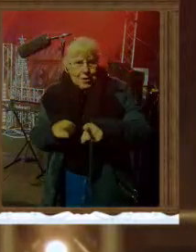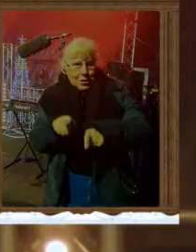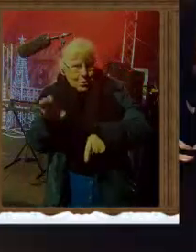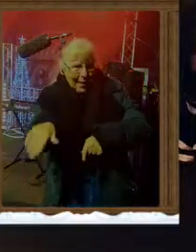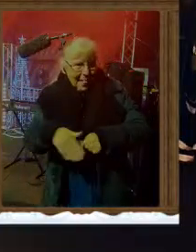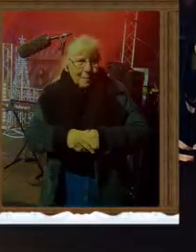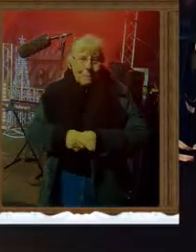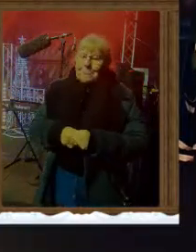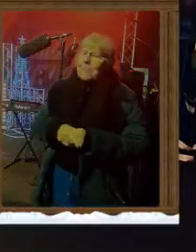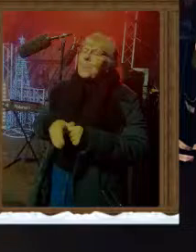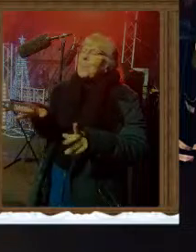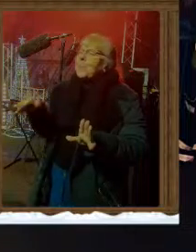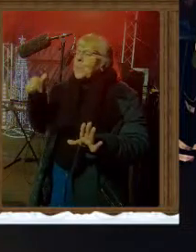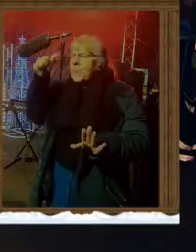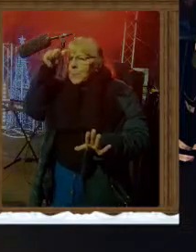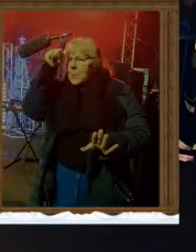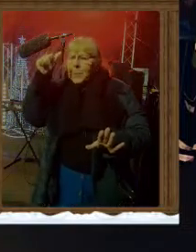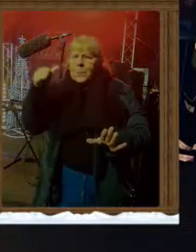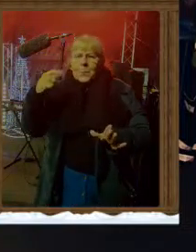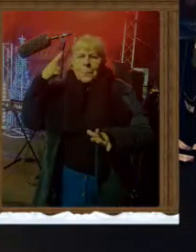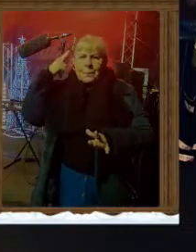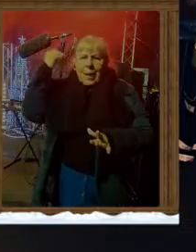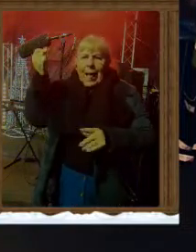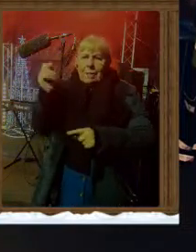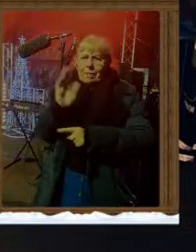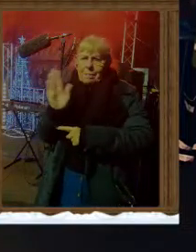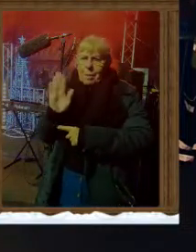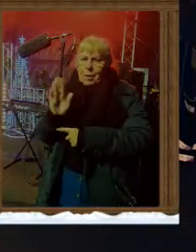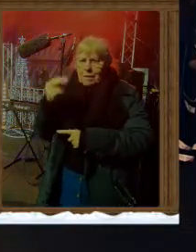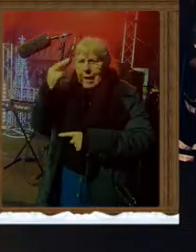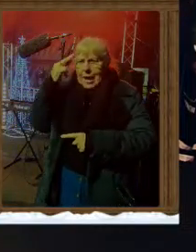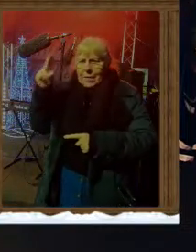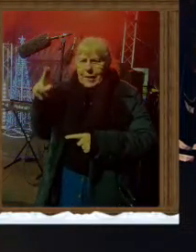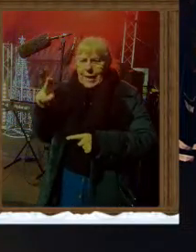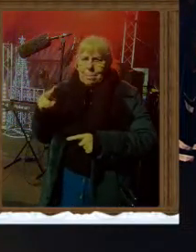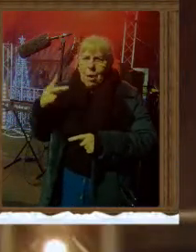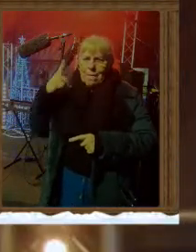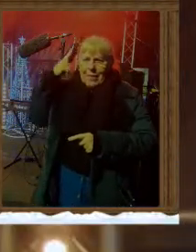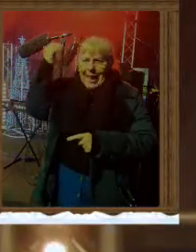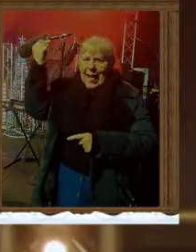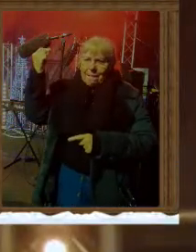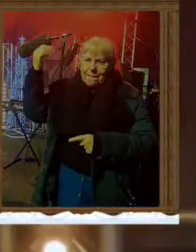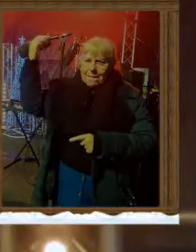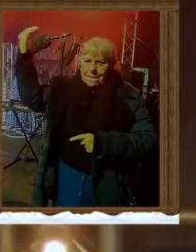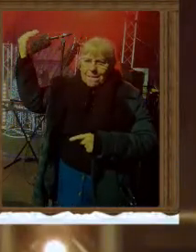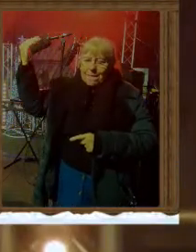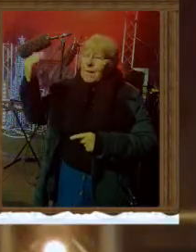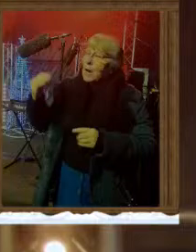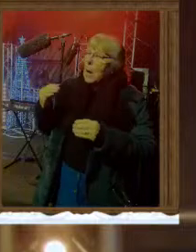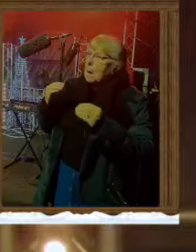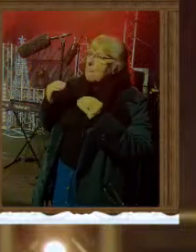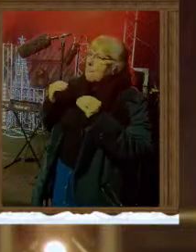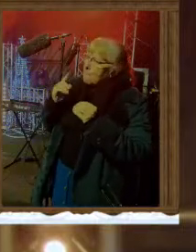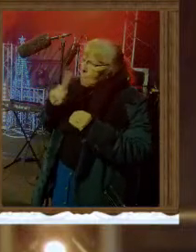Does anybody know in that movie Elf what you call the elf?